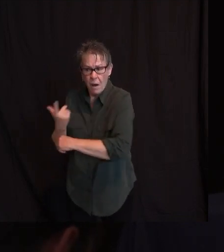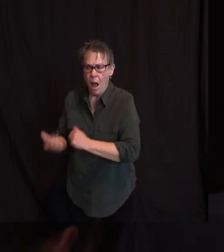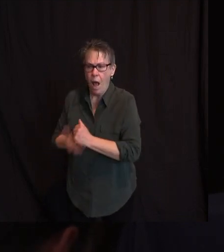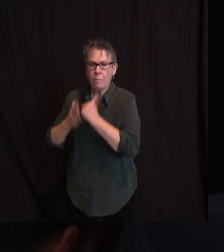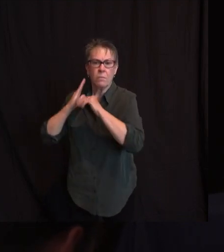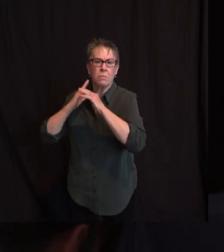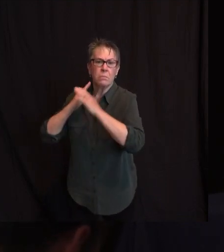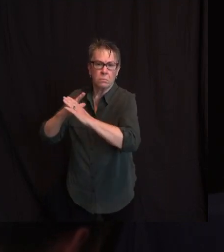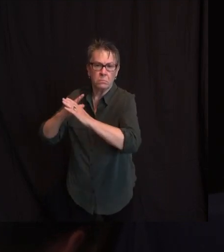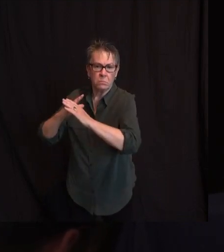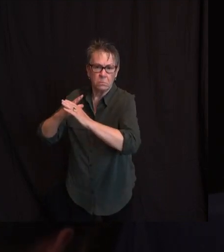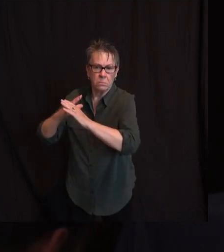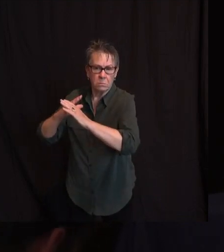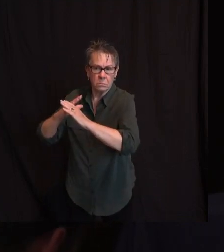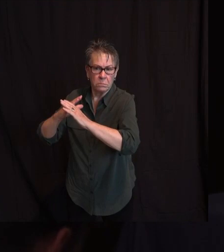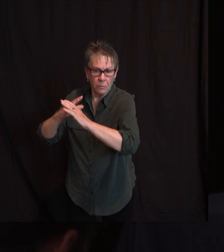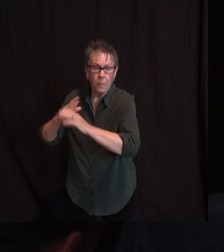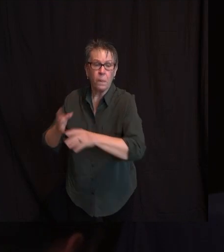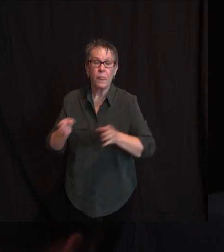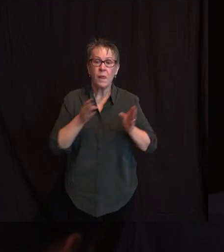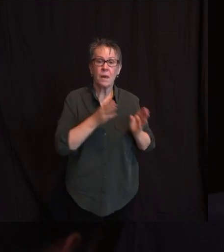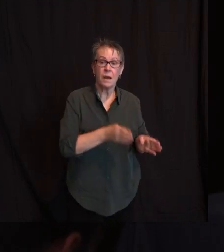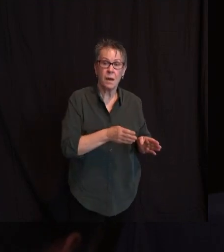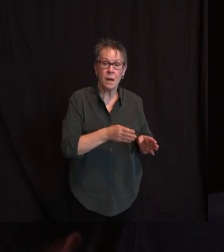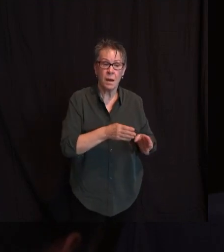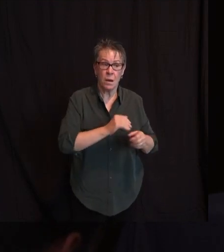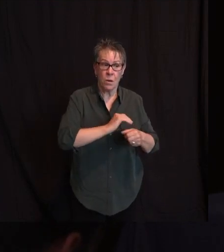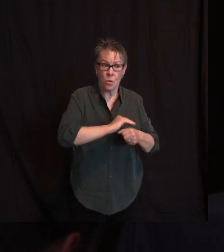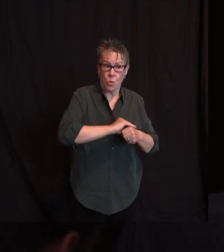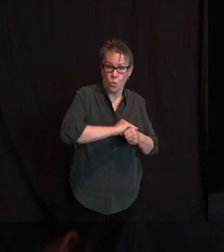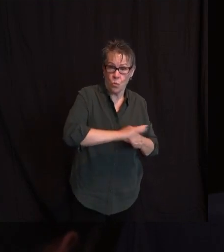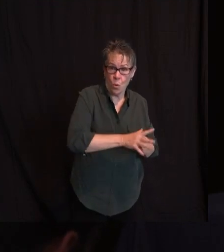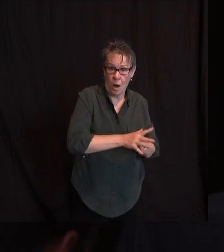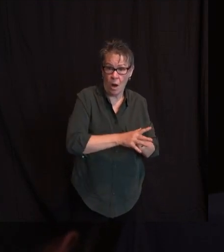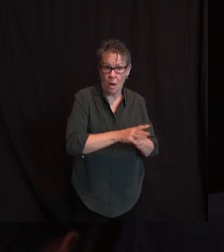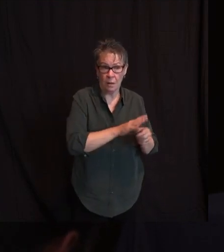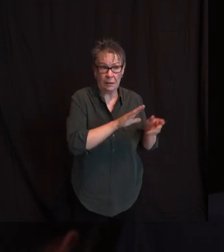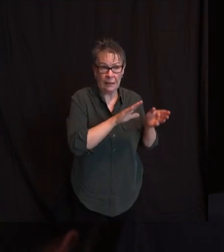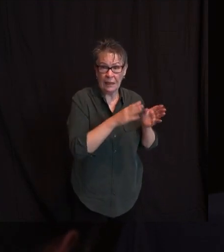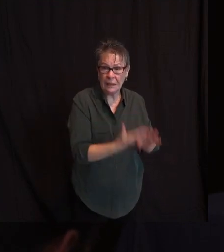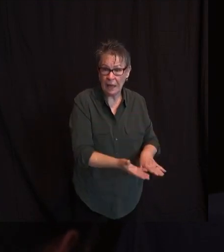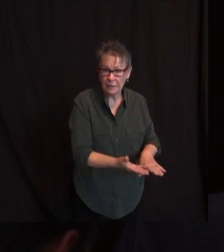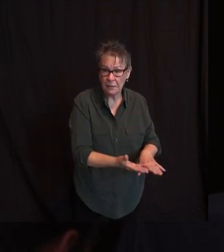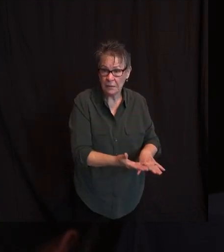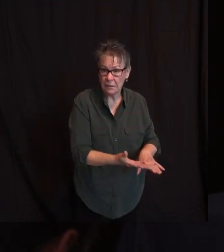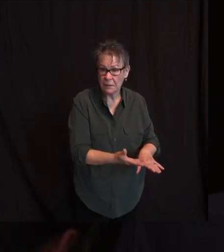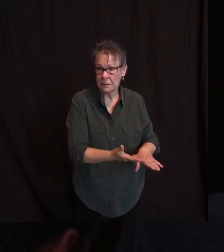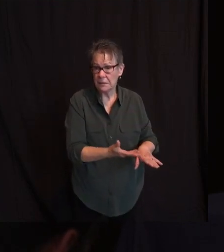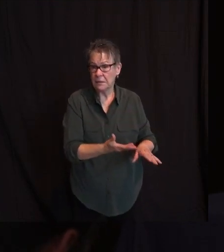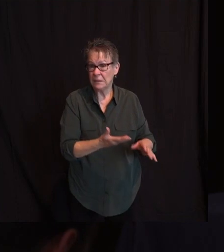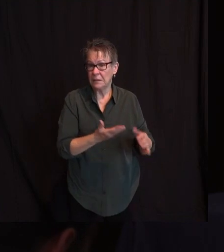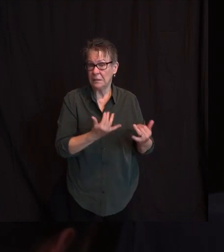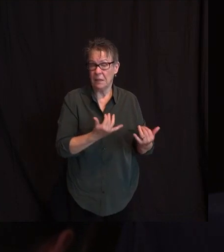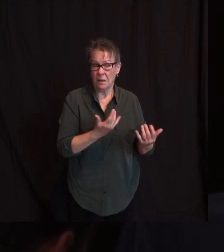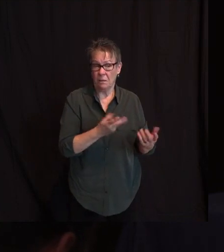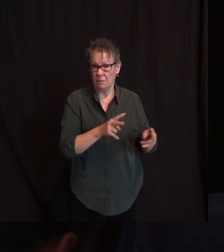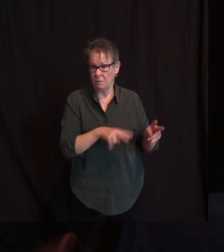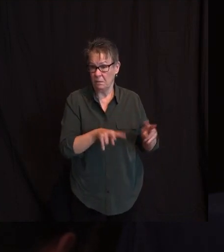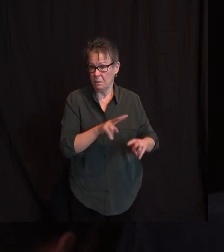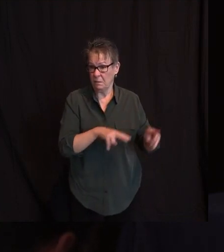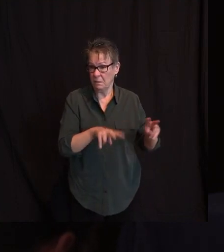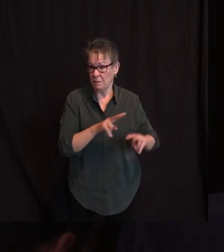about COVID-19 related deaths is that, we have been seeing, again, we've been repeating this time and again,